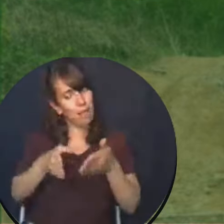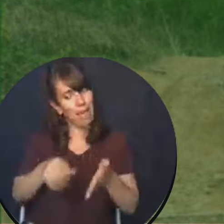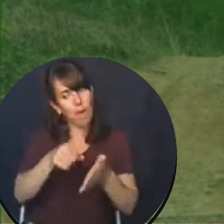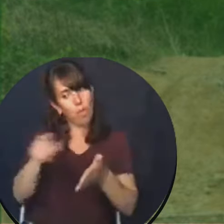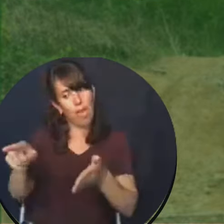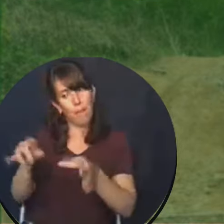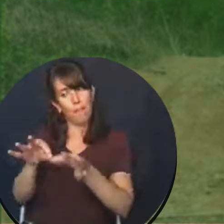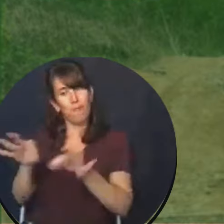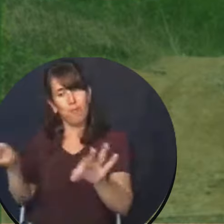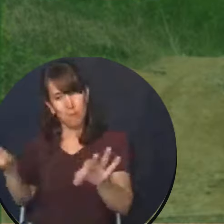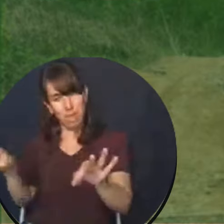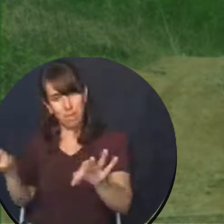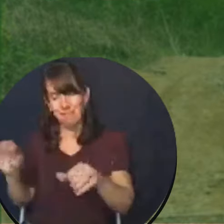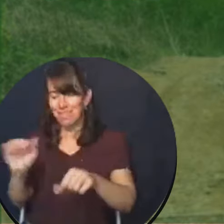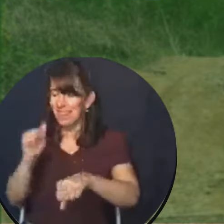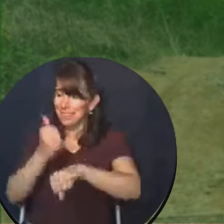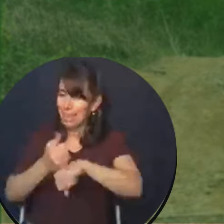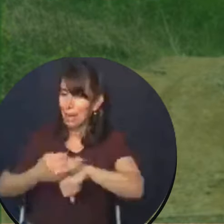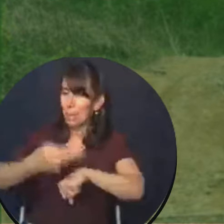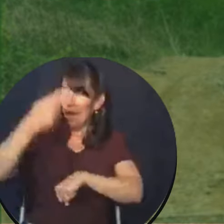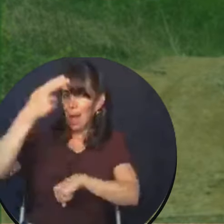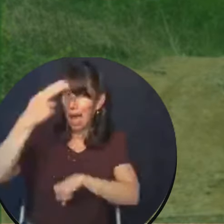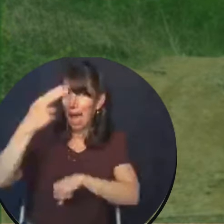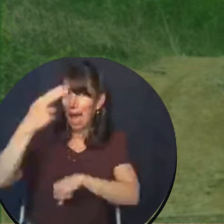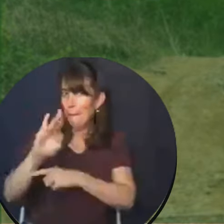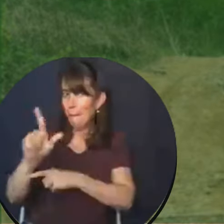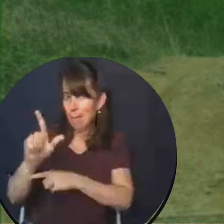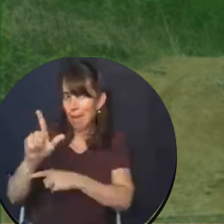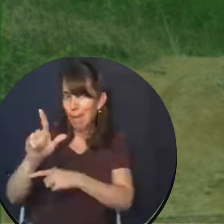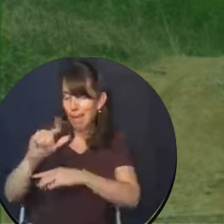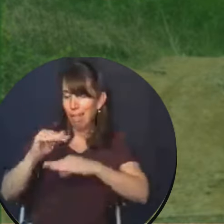hard on purpose. Next slide.